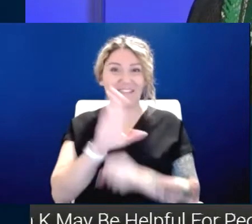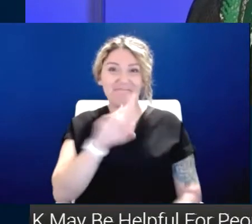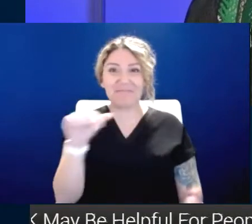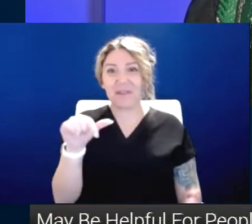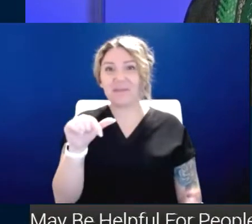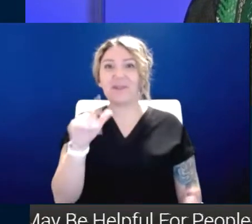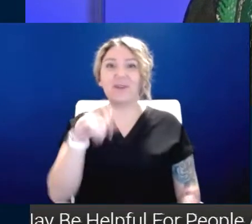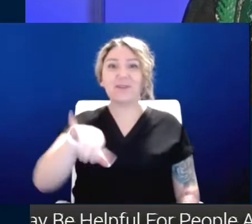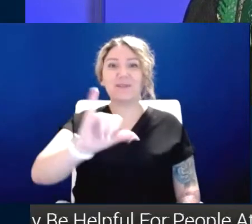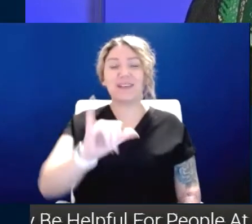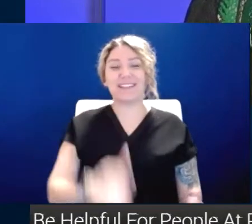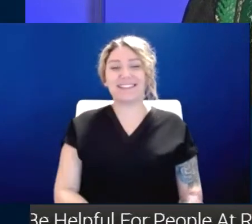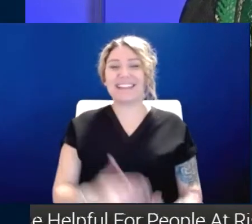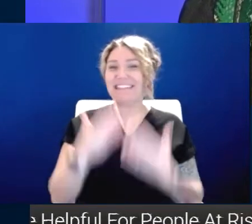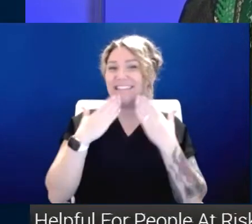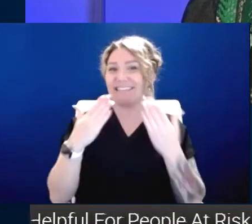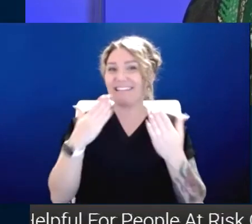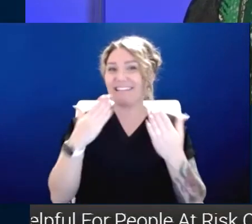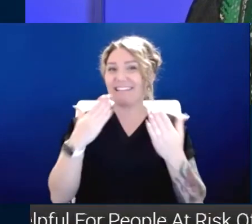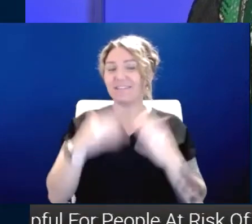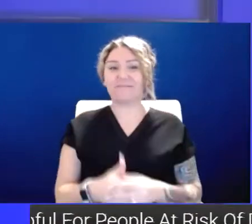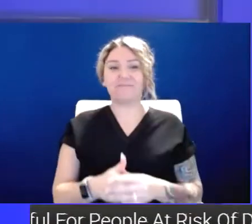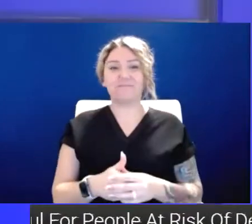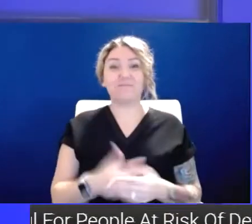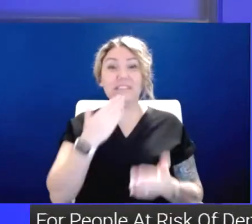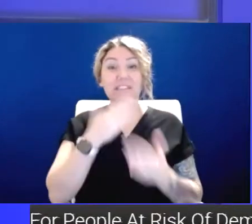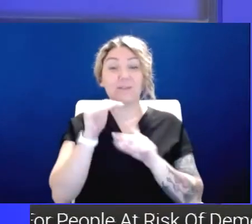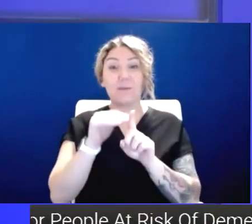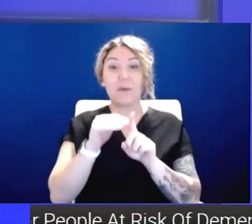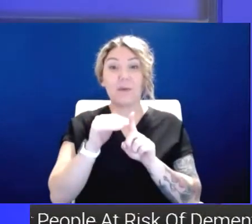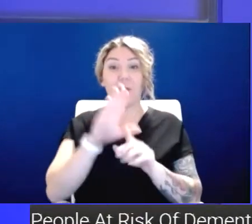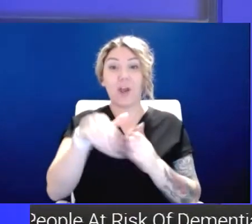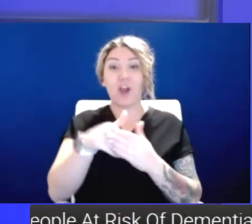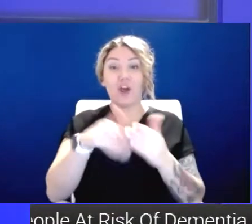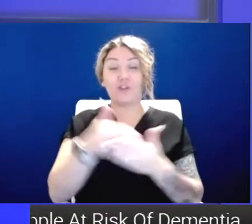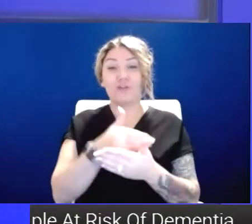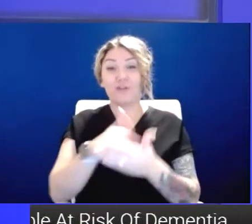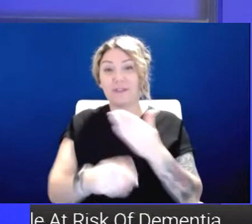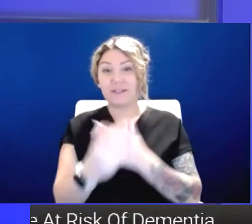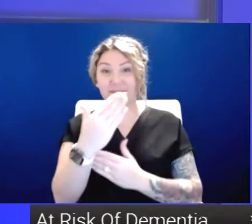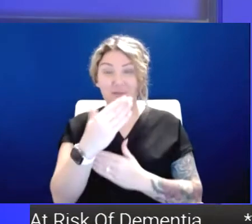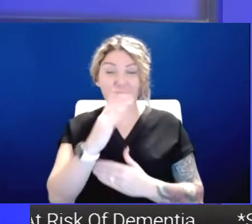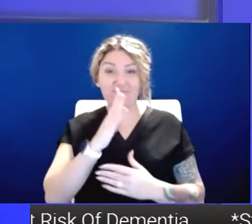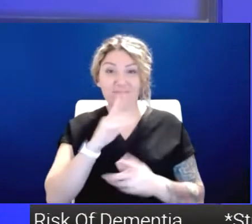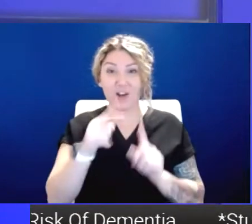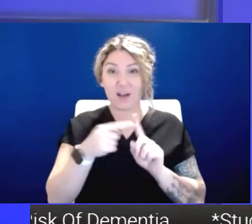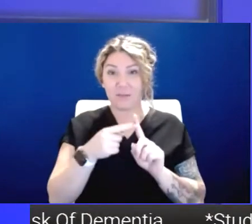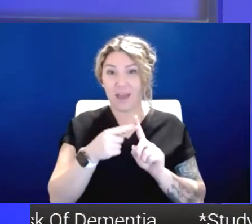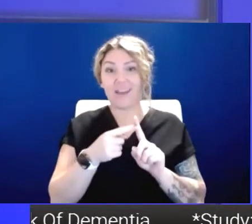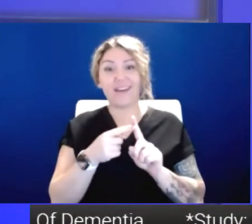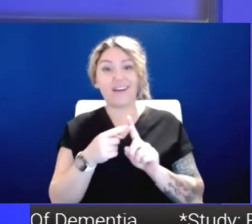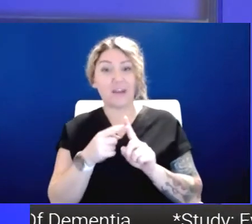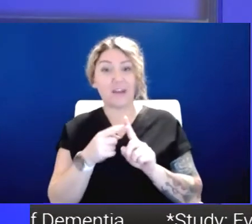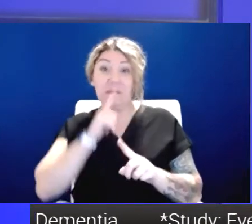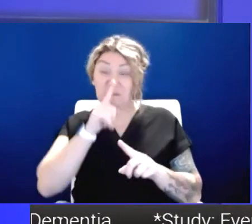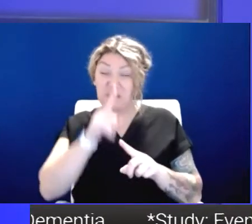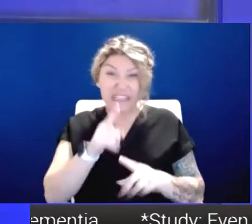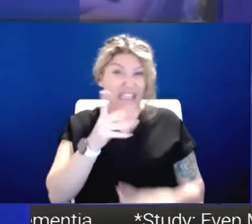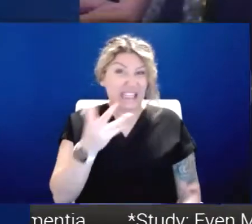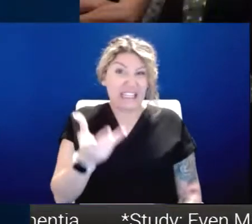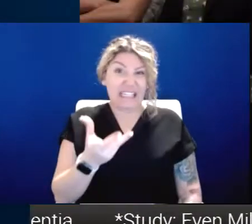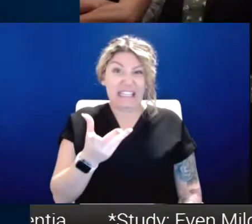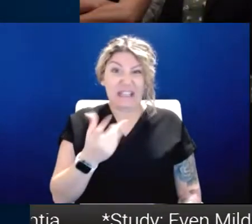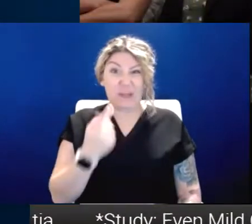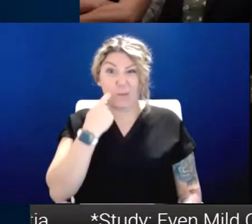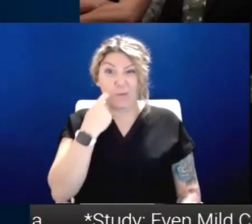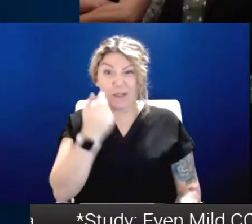anything. Right. All right, thanks for that. Good reminder. Okay, all new this morning. We have been talking about this really for the last couple of years, and